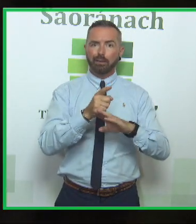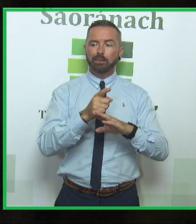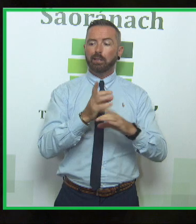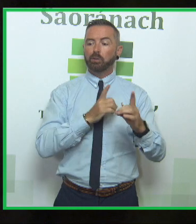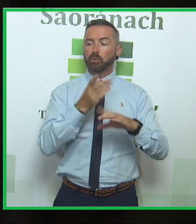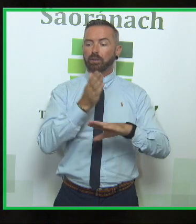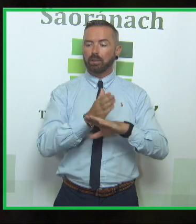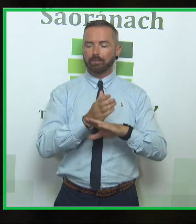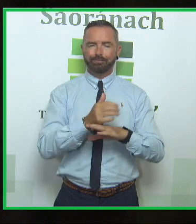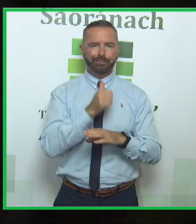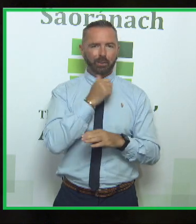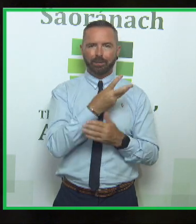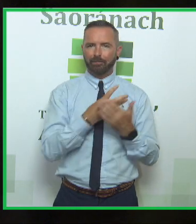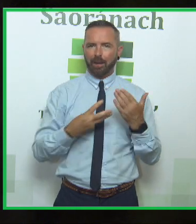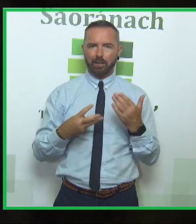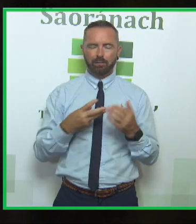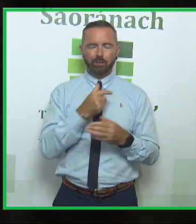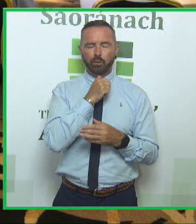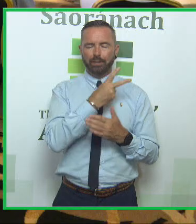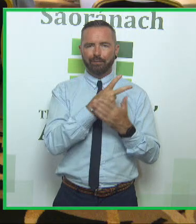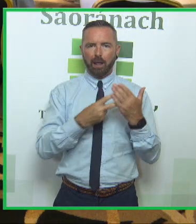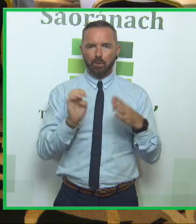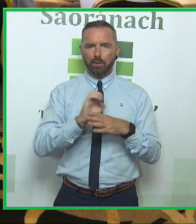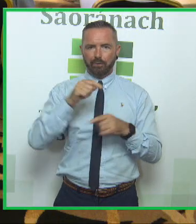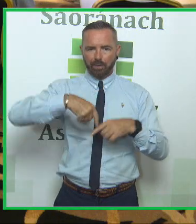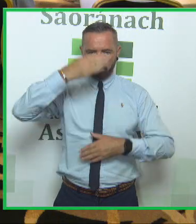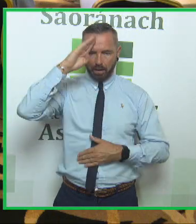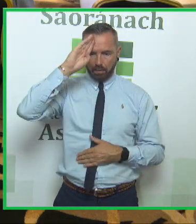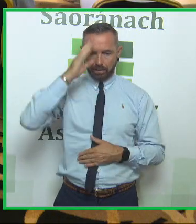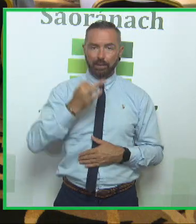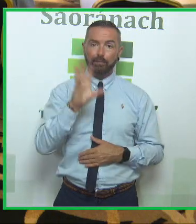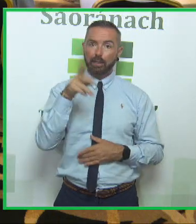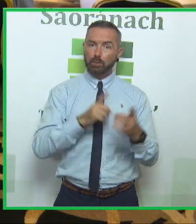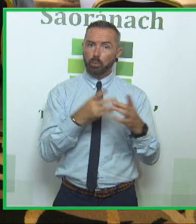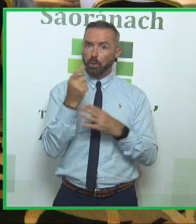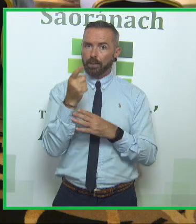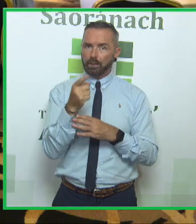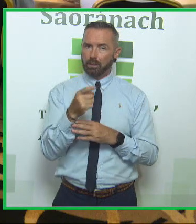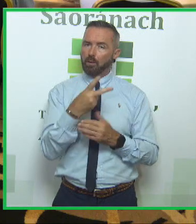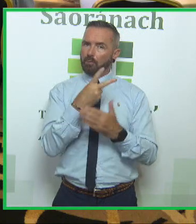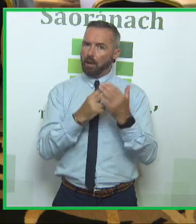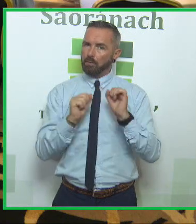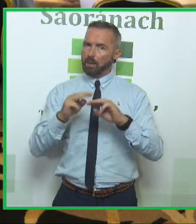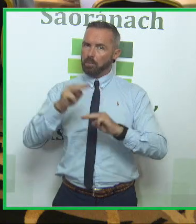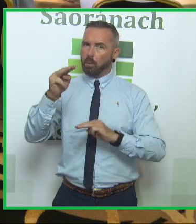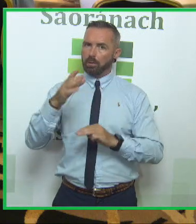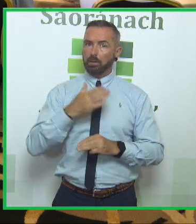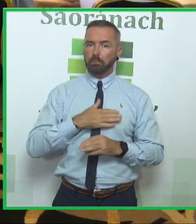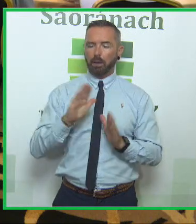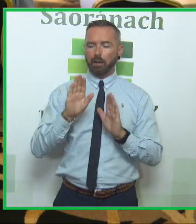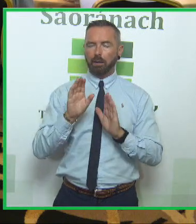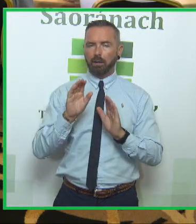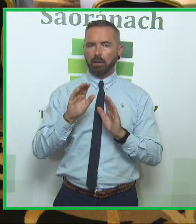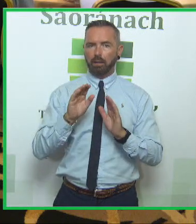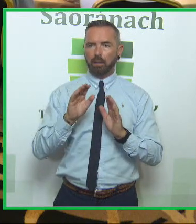they're really not valued enough in this state. And I think that if you could do one thing, that would be huge. So this is my last slide. I am going to